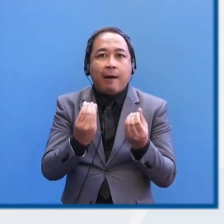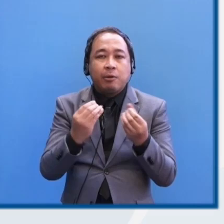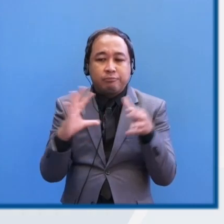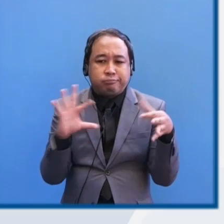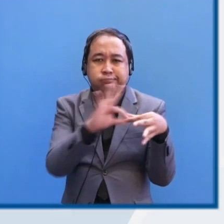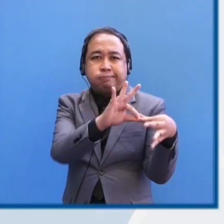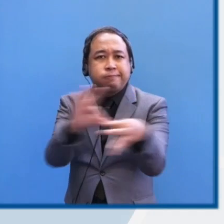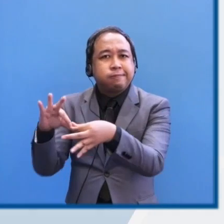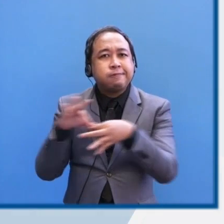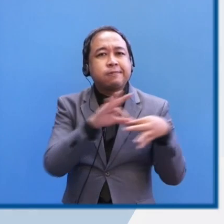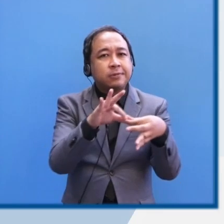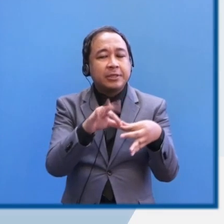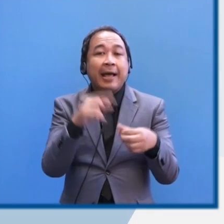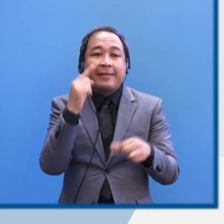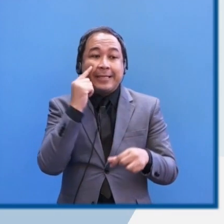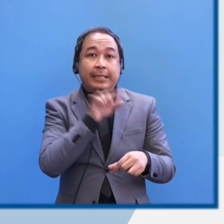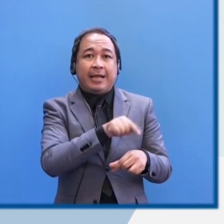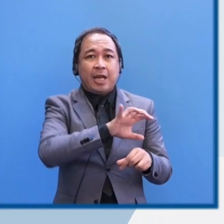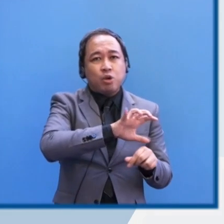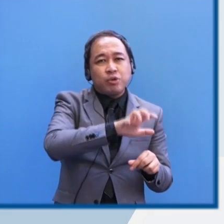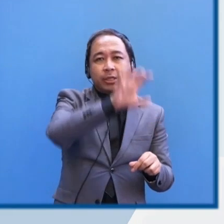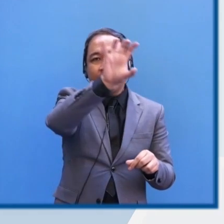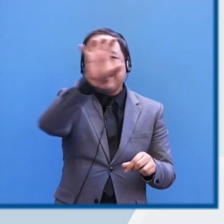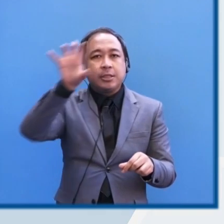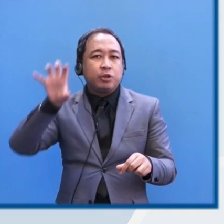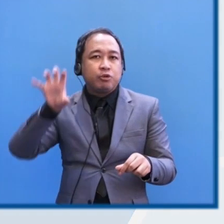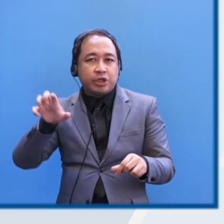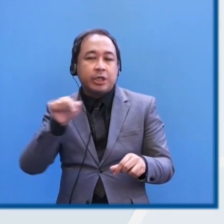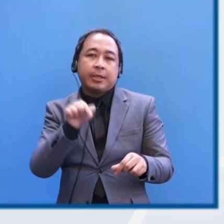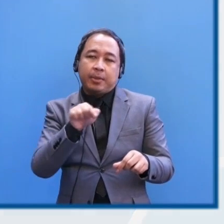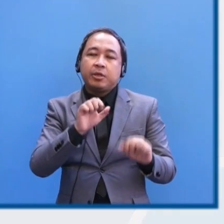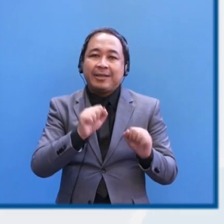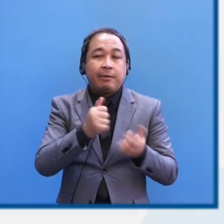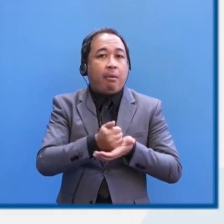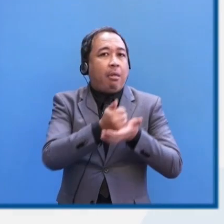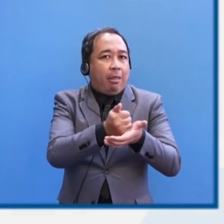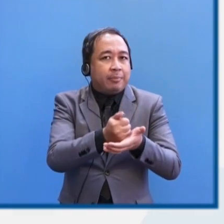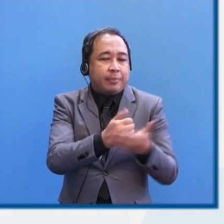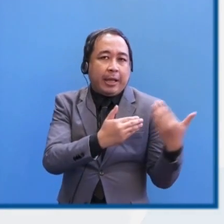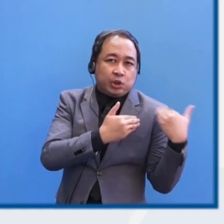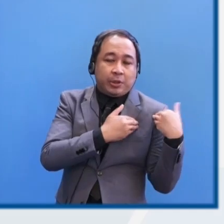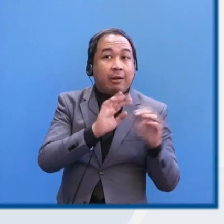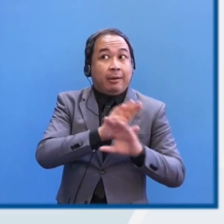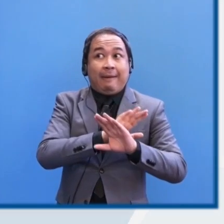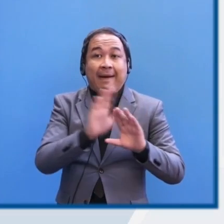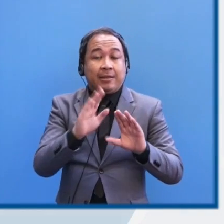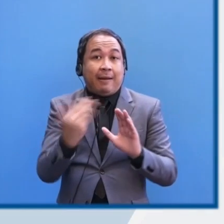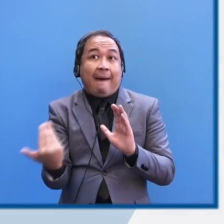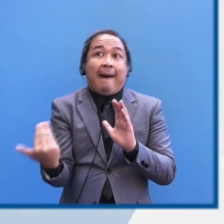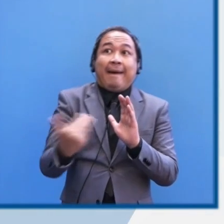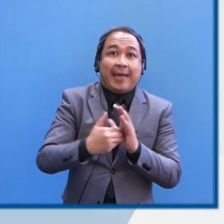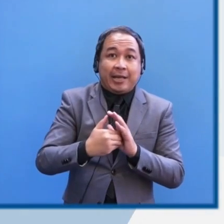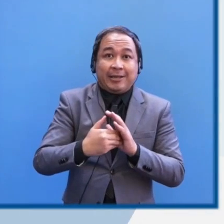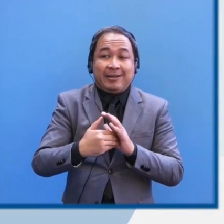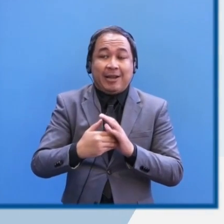not also be the one to help. Should also be the one to help, not again having silos among